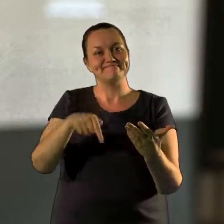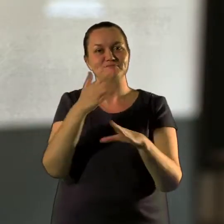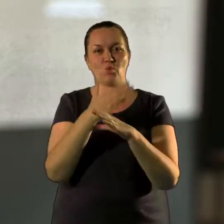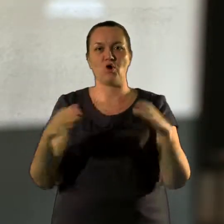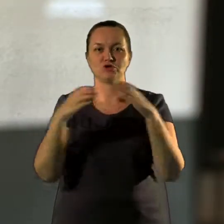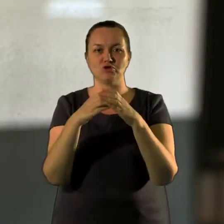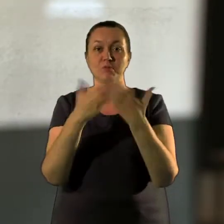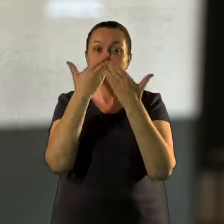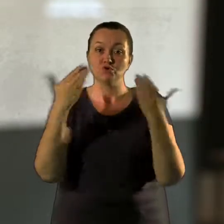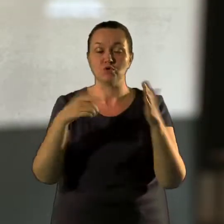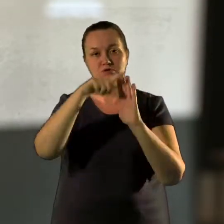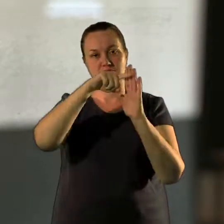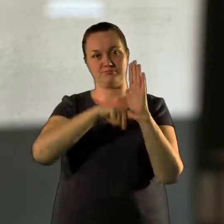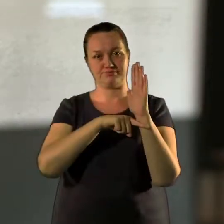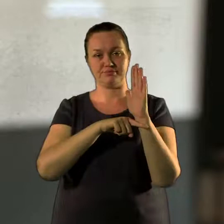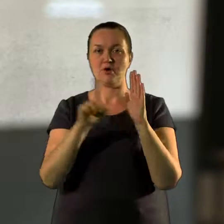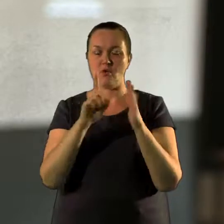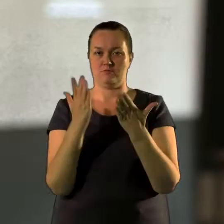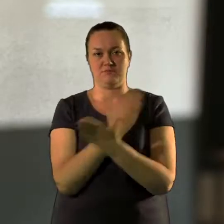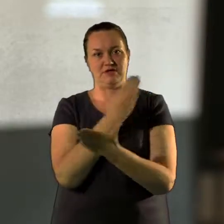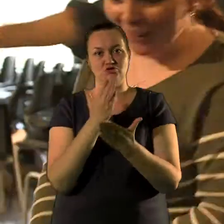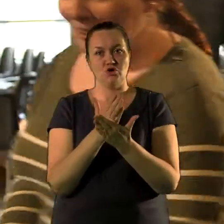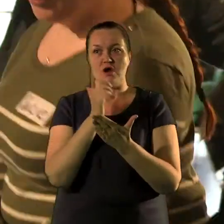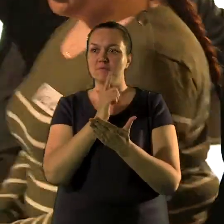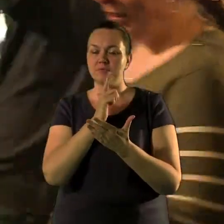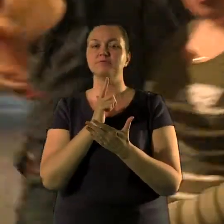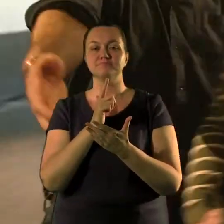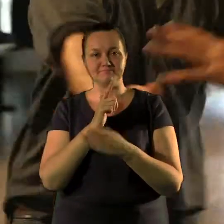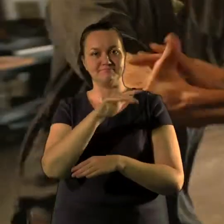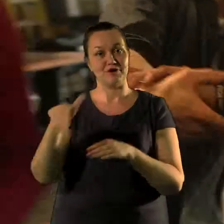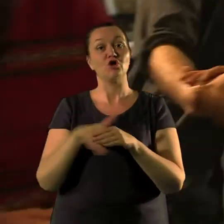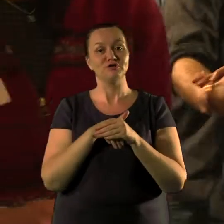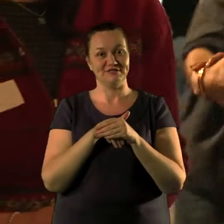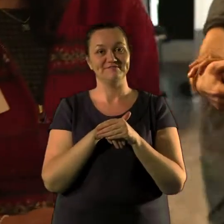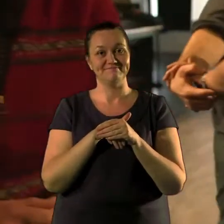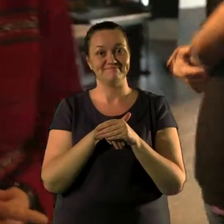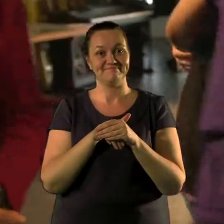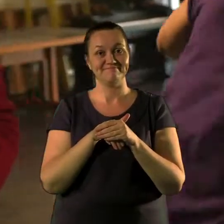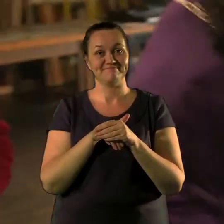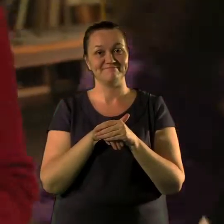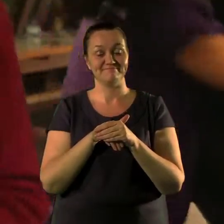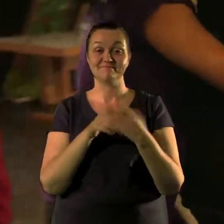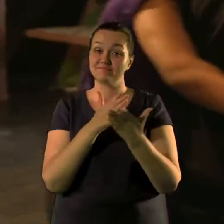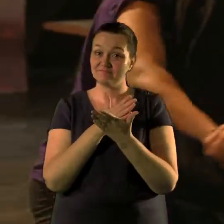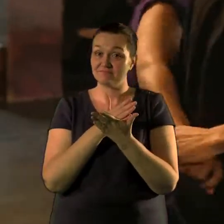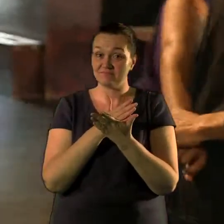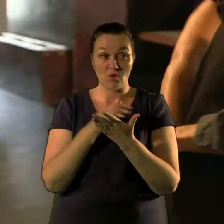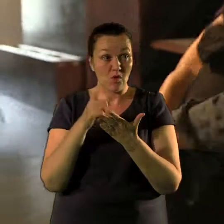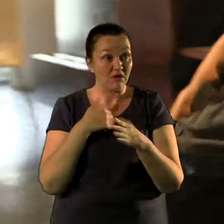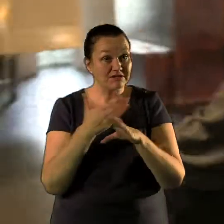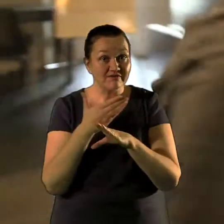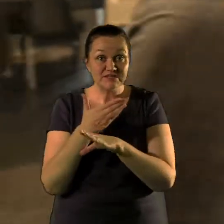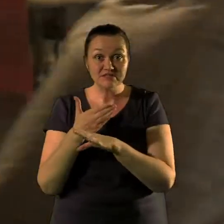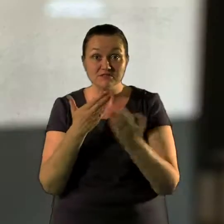inclusivity principles that we have most clearly. The activities that we're showing are easy to get into,